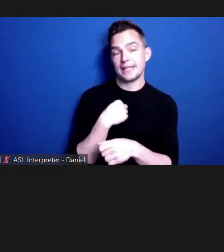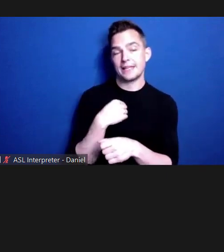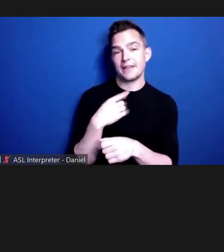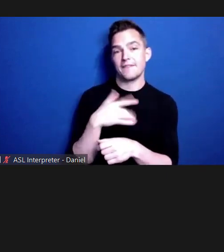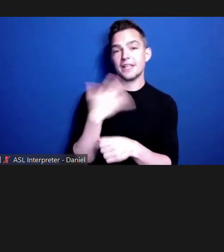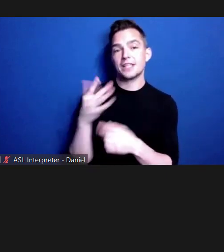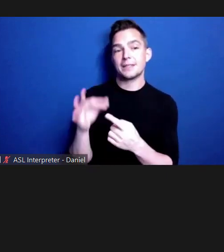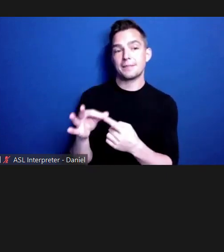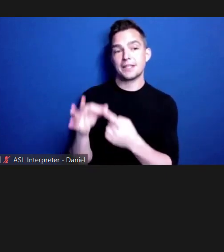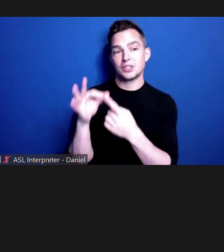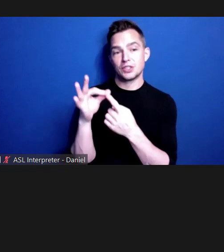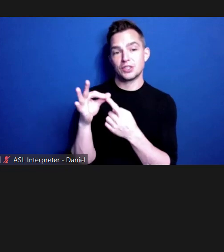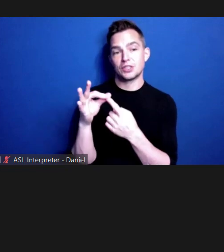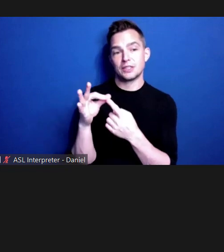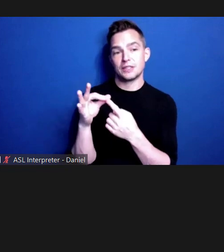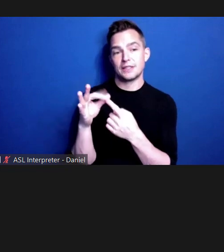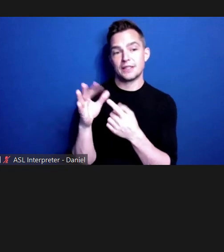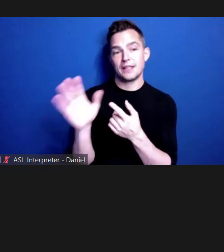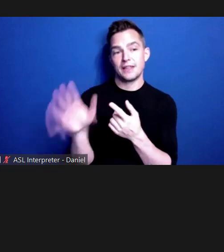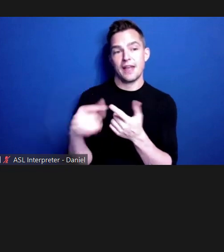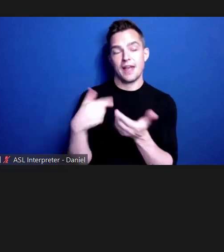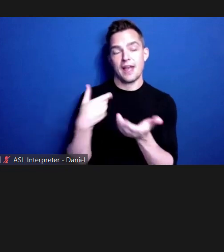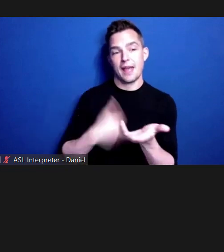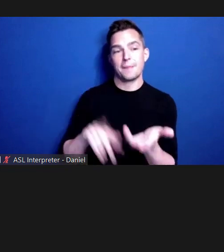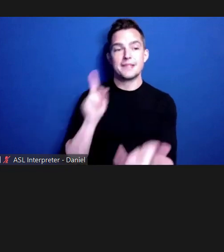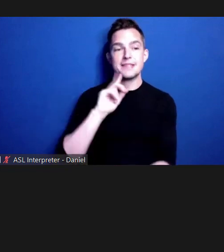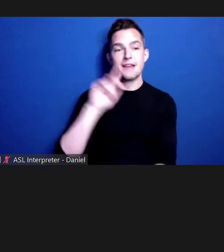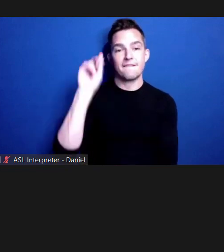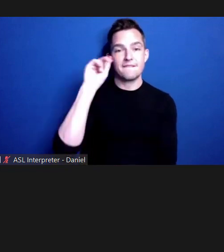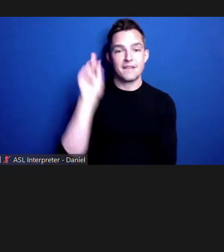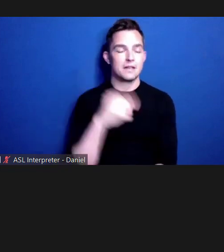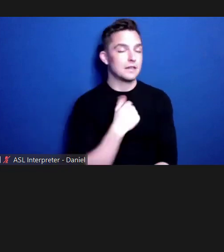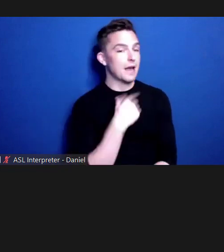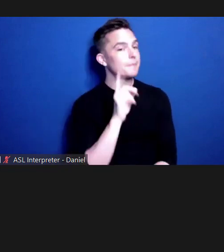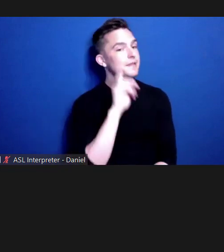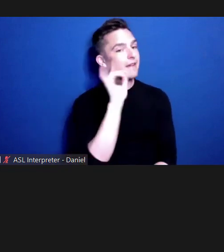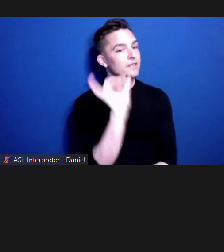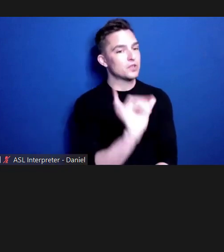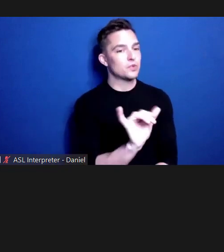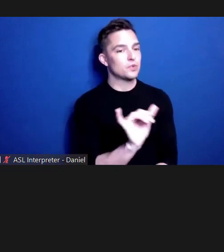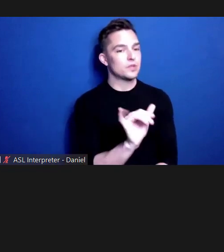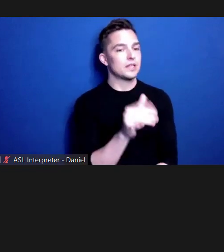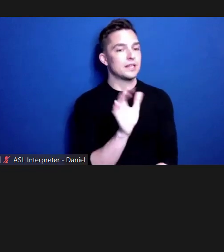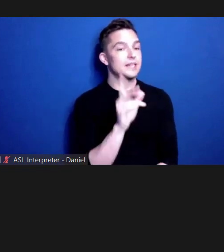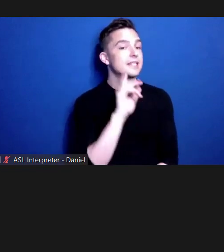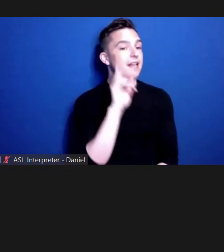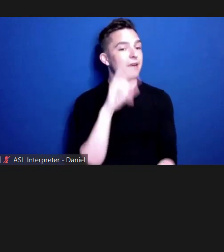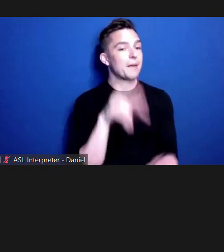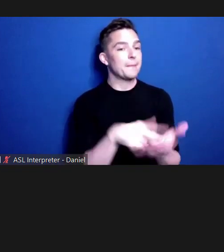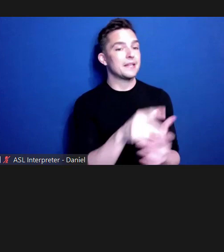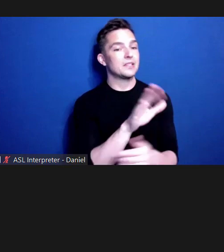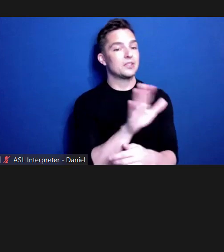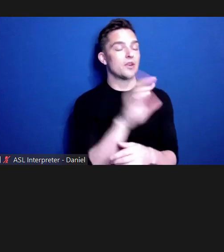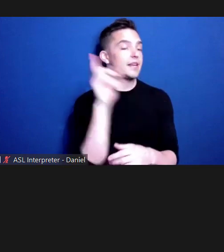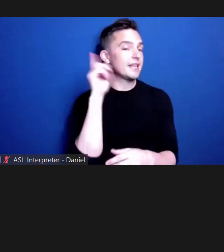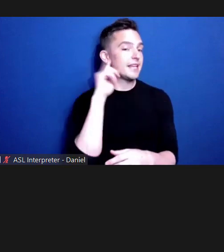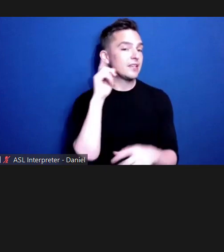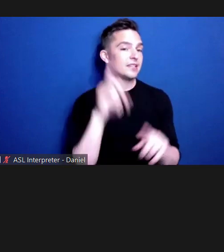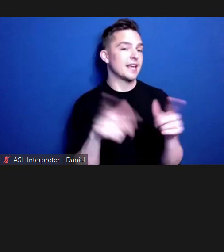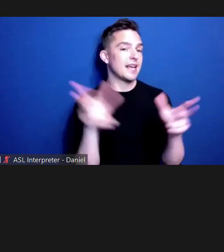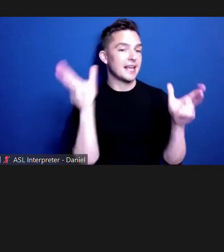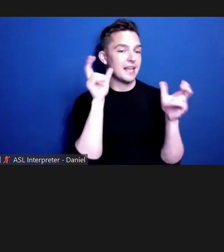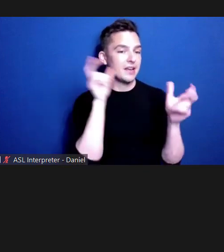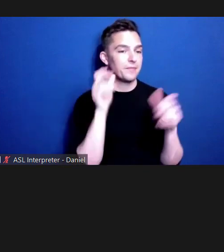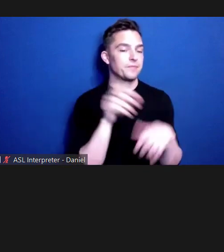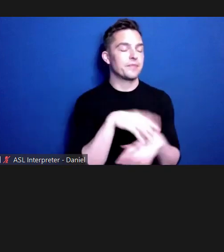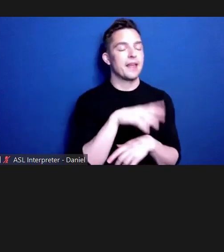feel special is I'm deaf. I'm deaf too, and deaf means that your ears can't hear. AJ